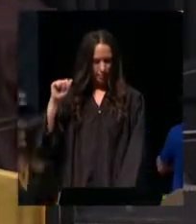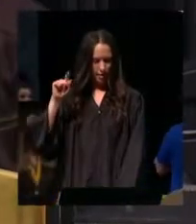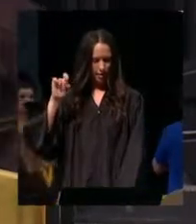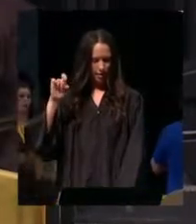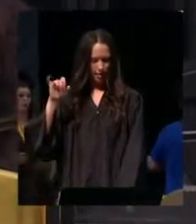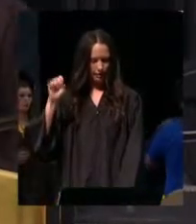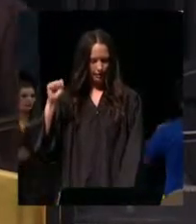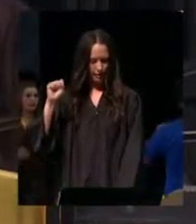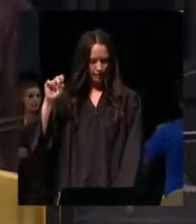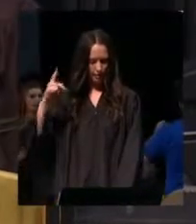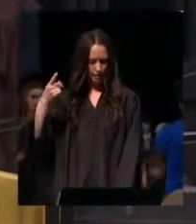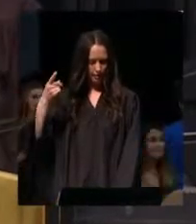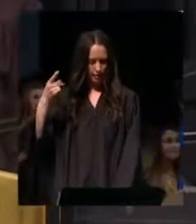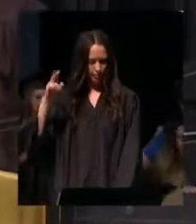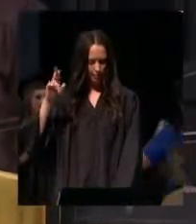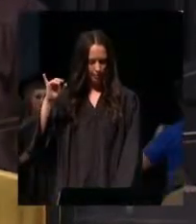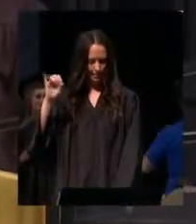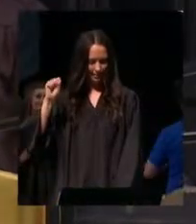Alexis Prisenzano.